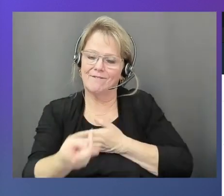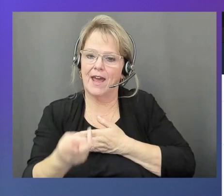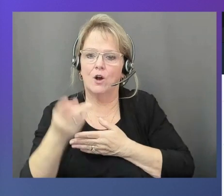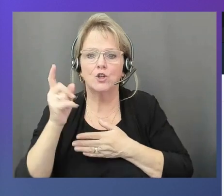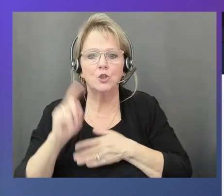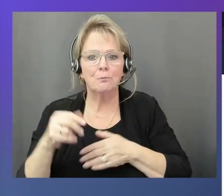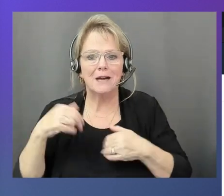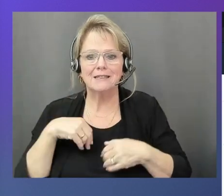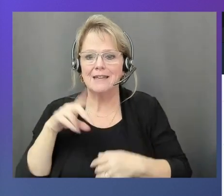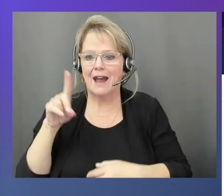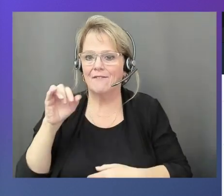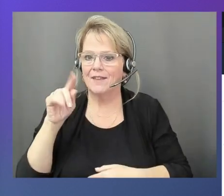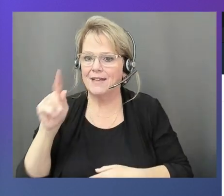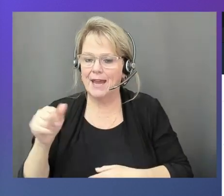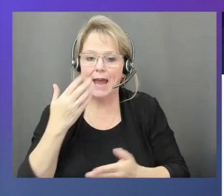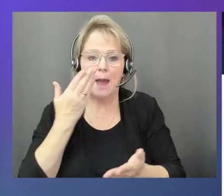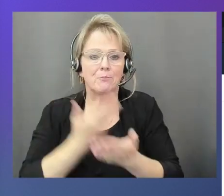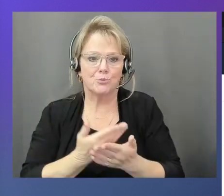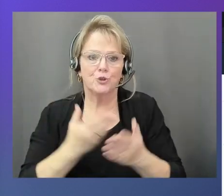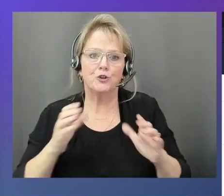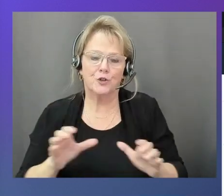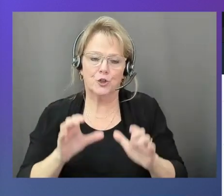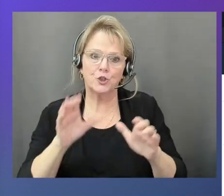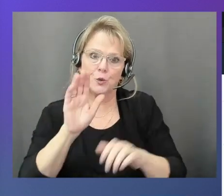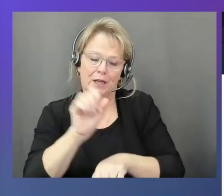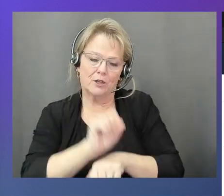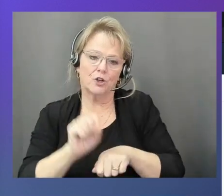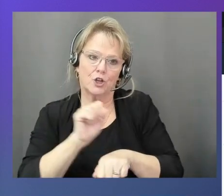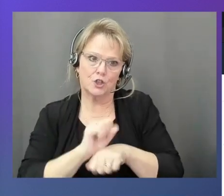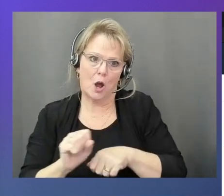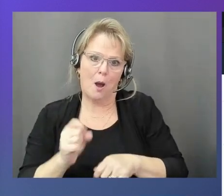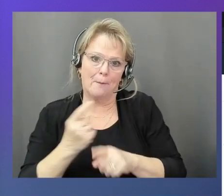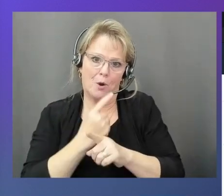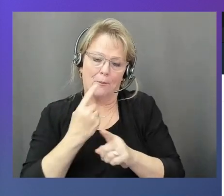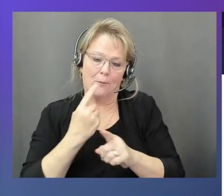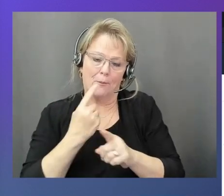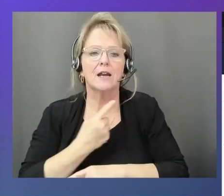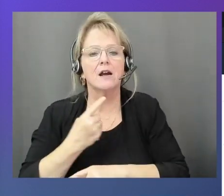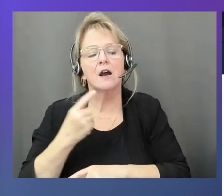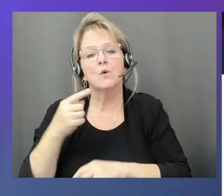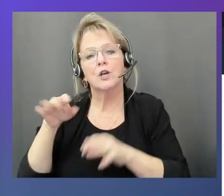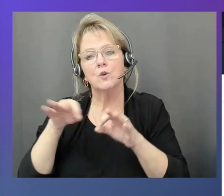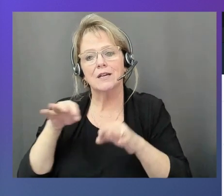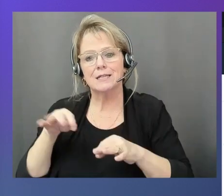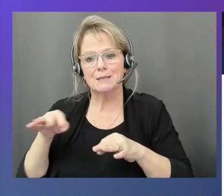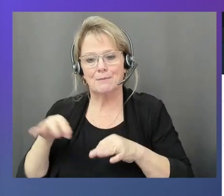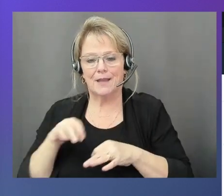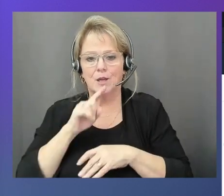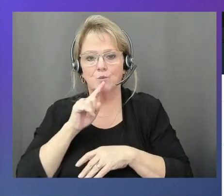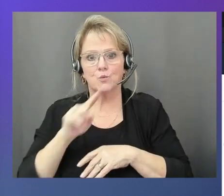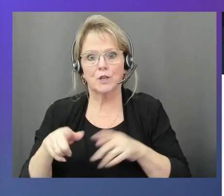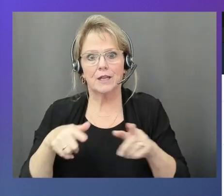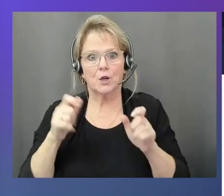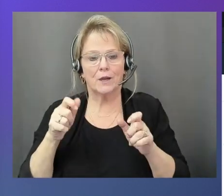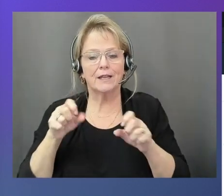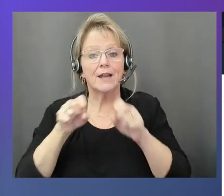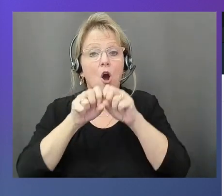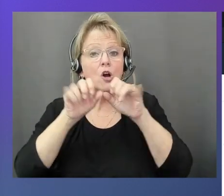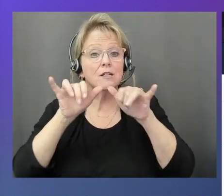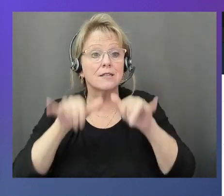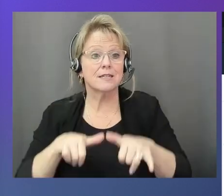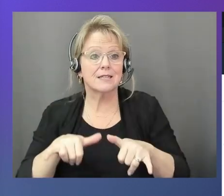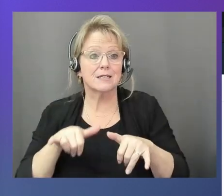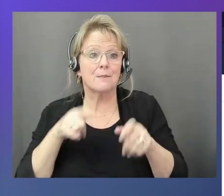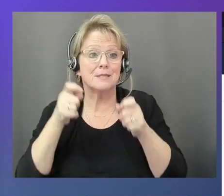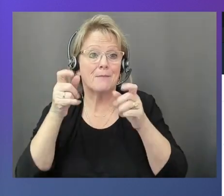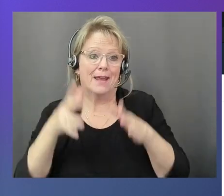doing your due diligence. I want to just touch on this really quickly. Back on Systems Manager, there is this concept of state. In fact, there's a